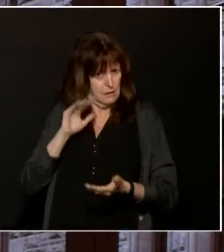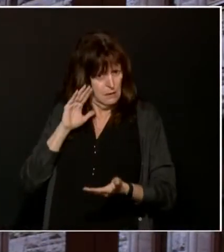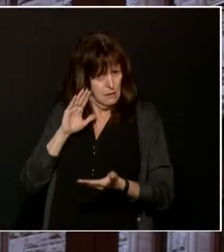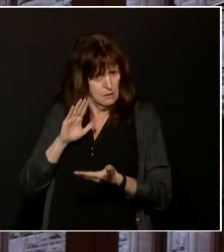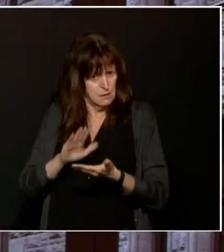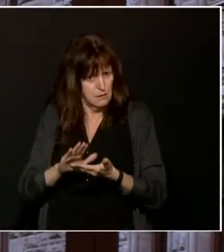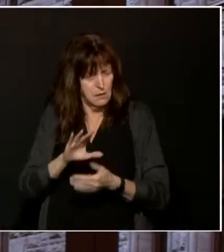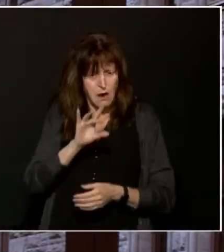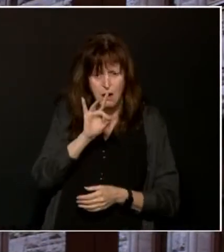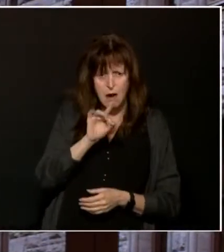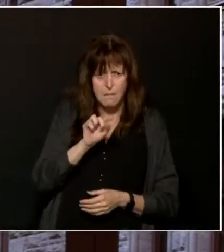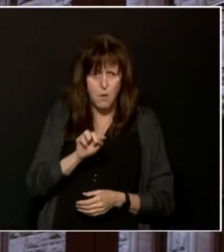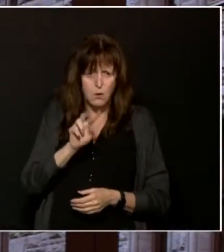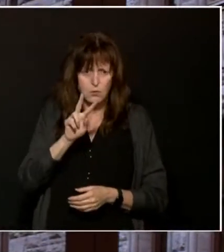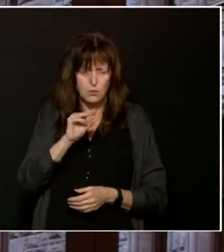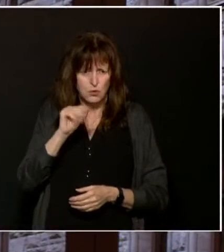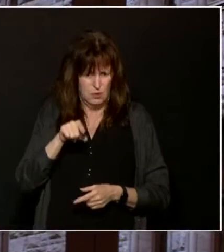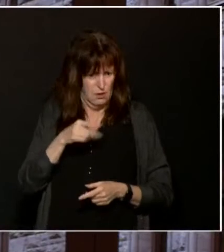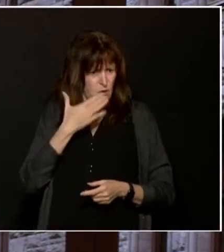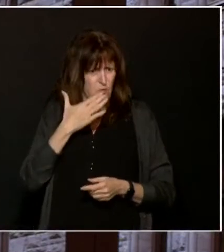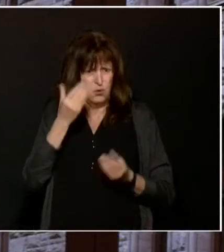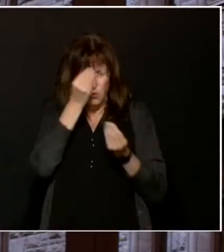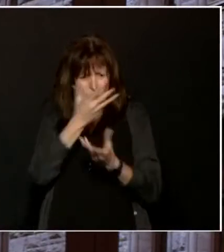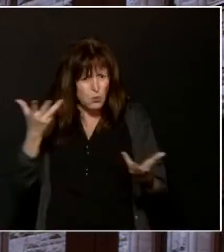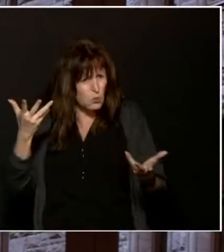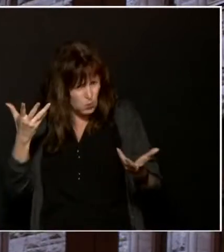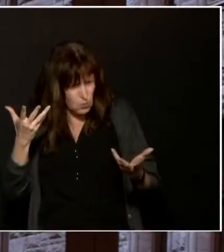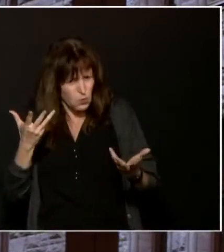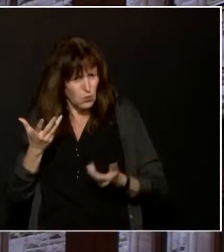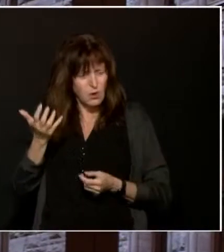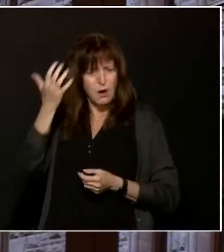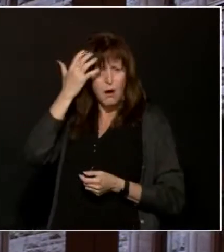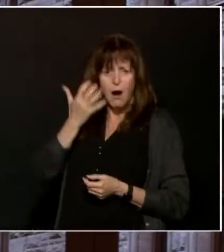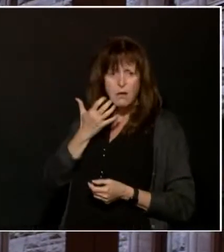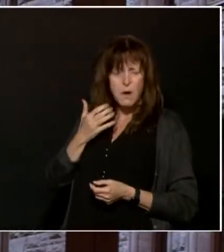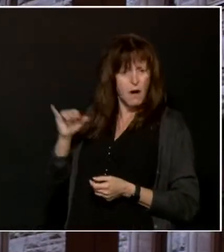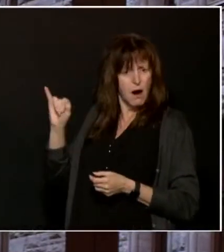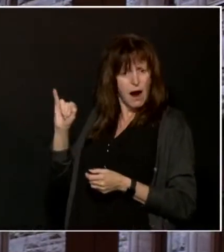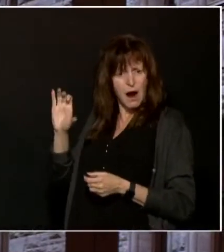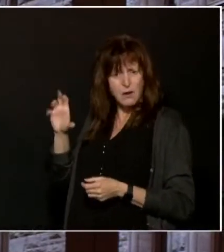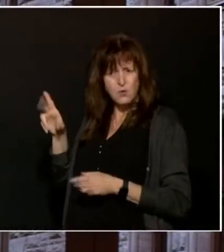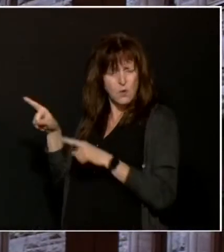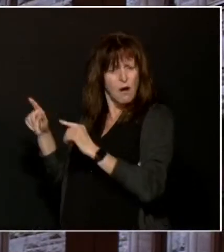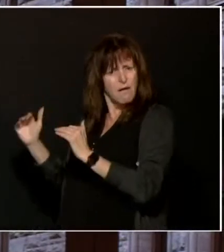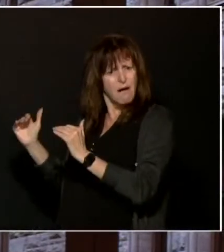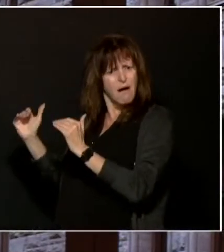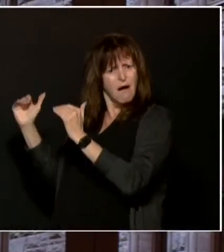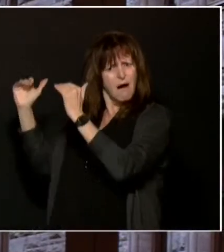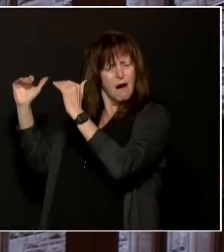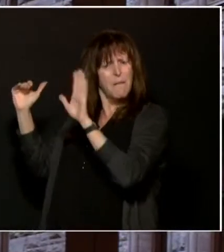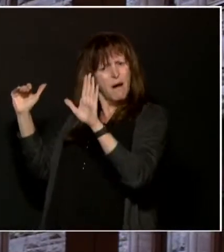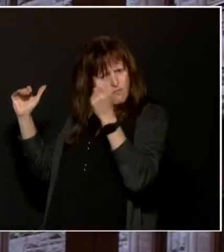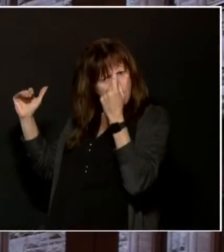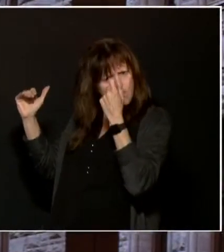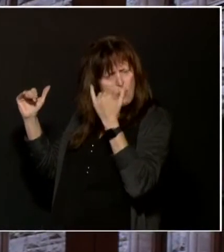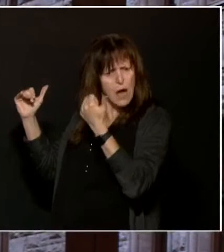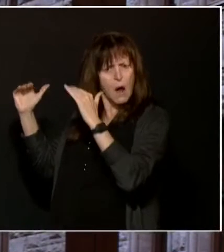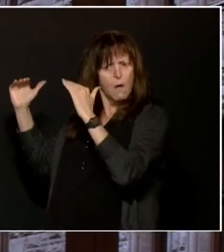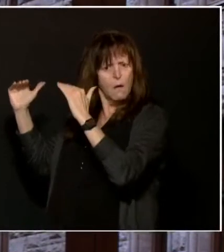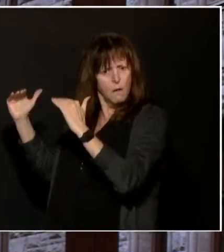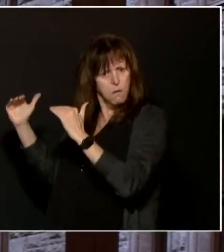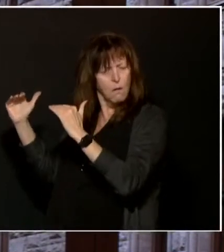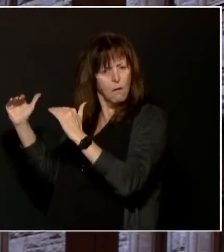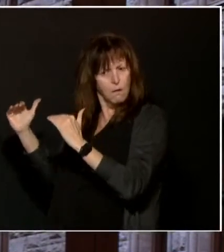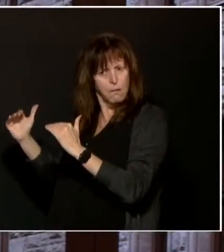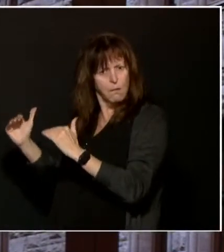news. Our hospitalization ICU admissions remain high, but they are coming down and improving. These encouraging trends are because